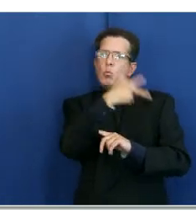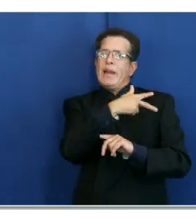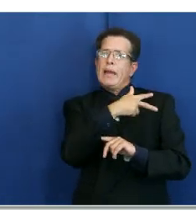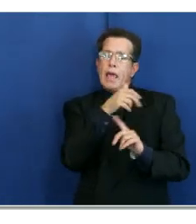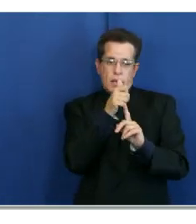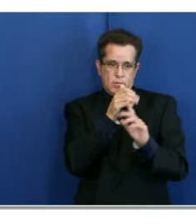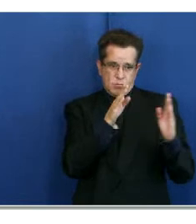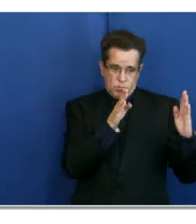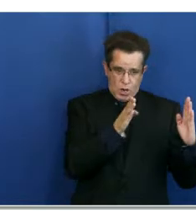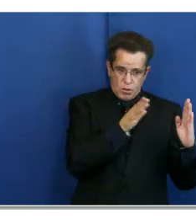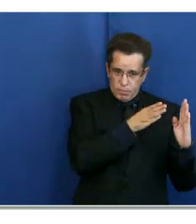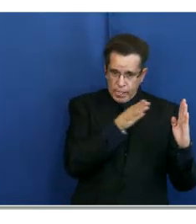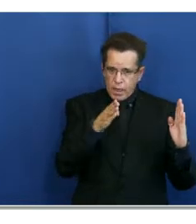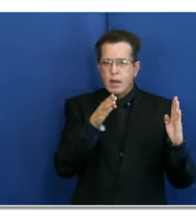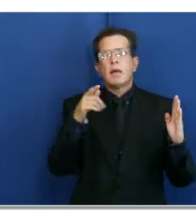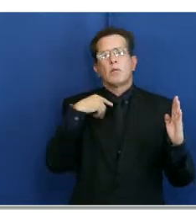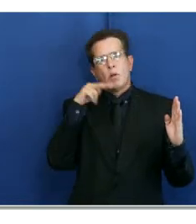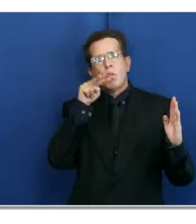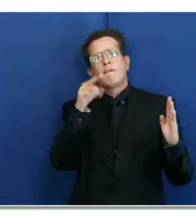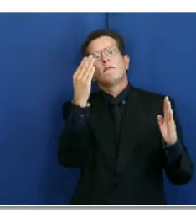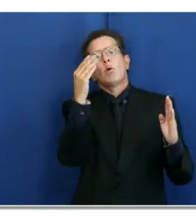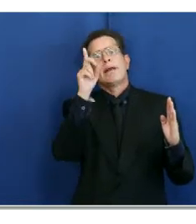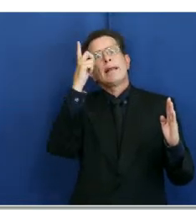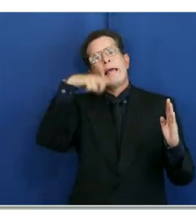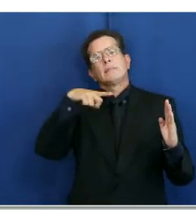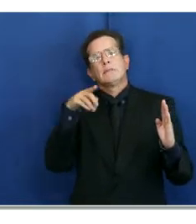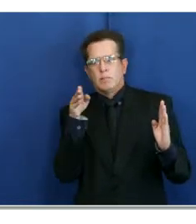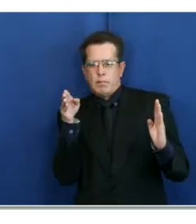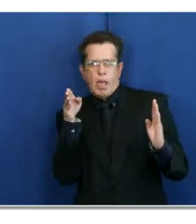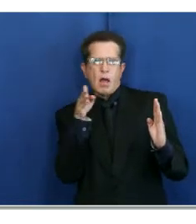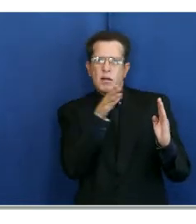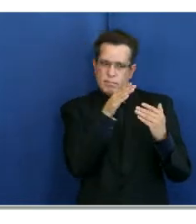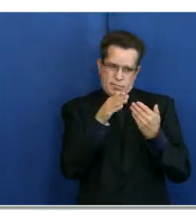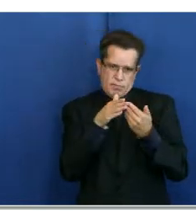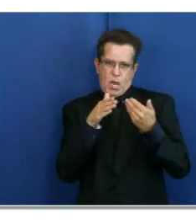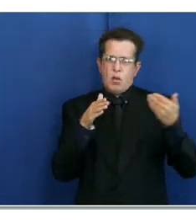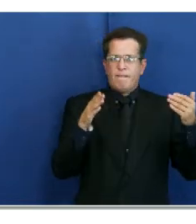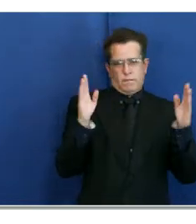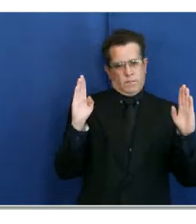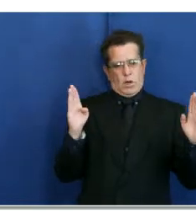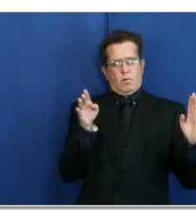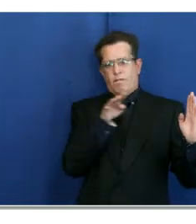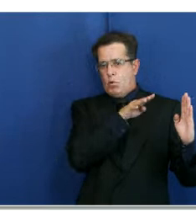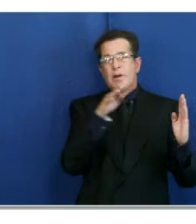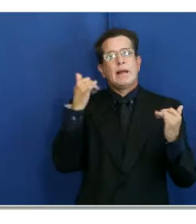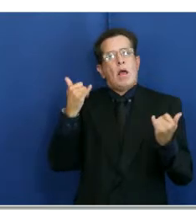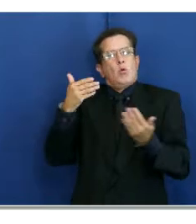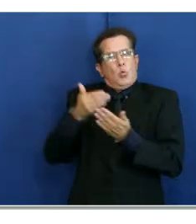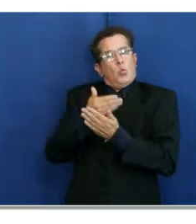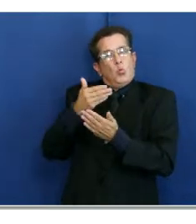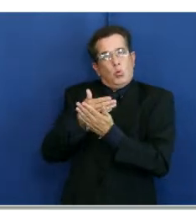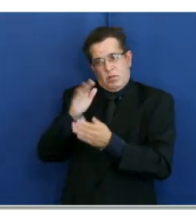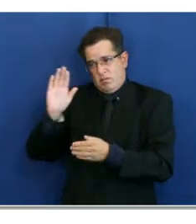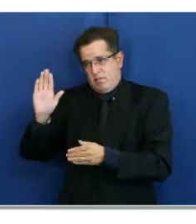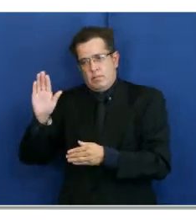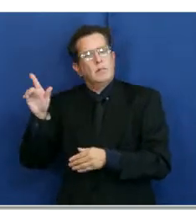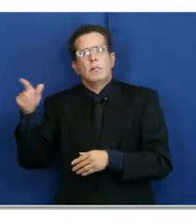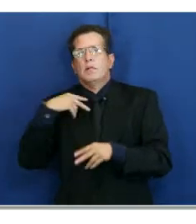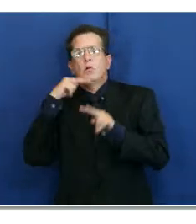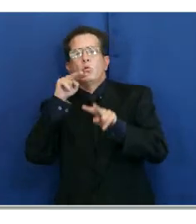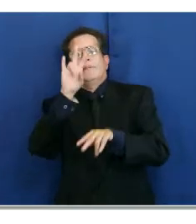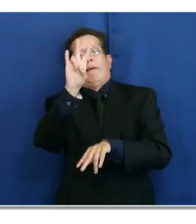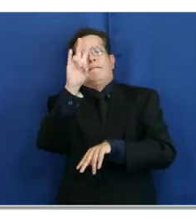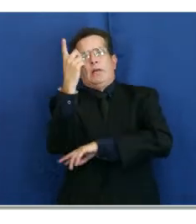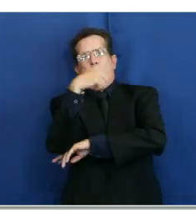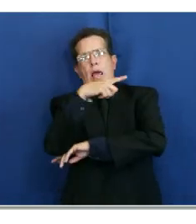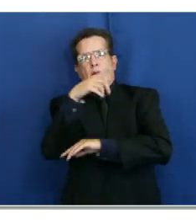the last 14 days. And with this new case rate, it is a 7-day